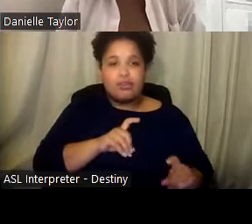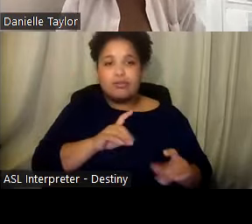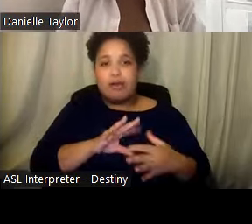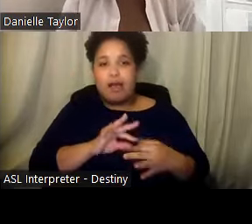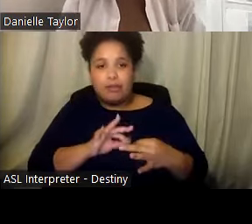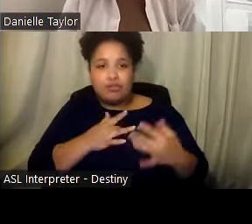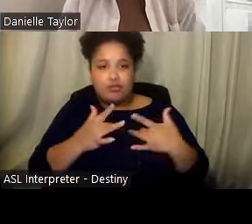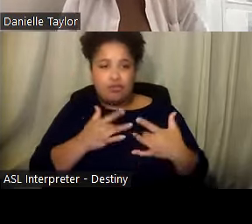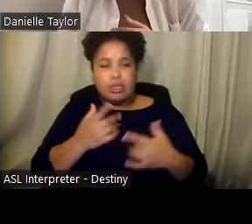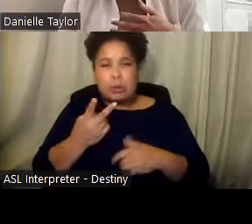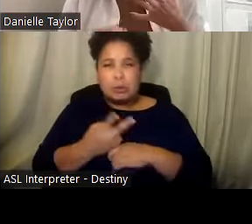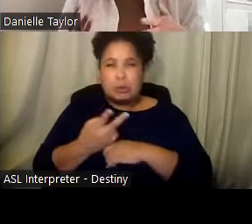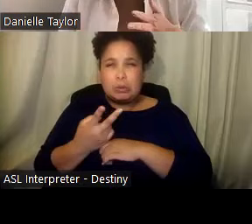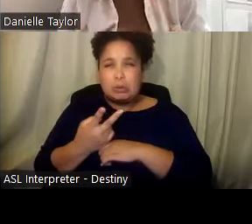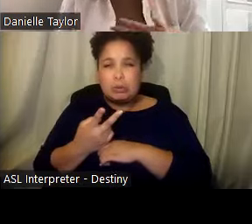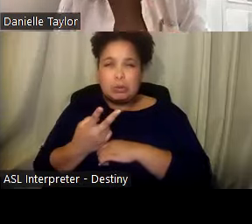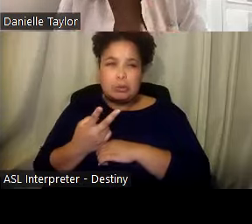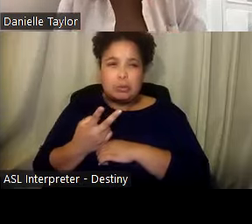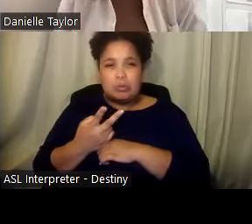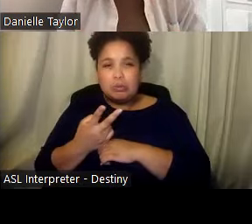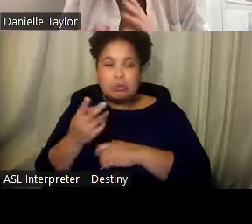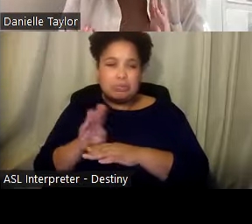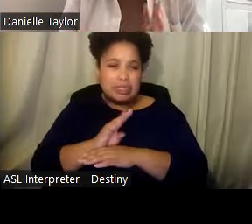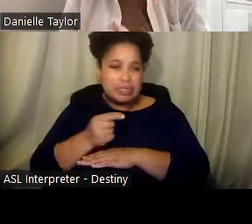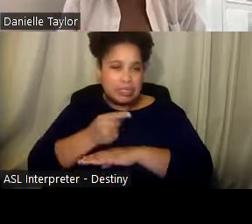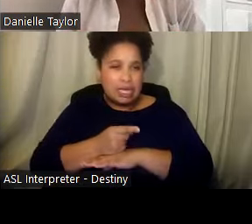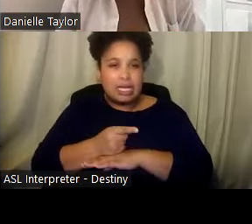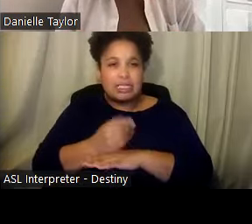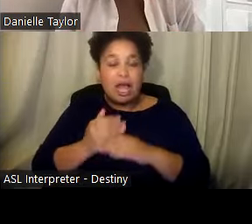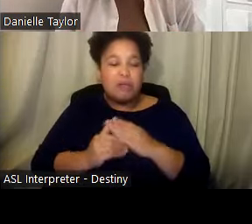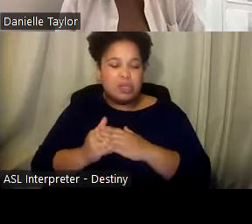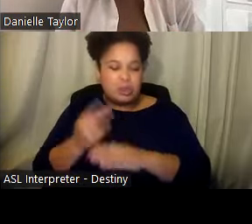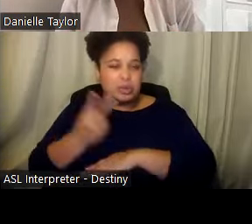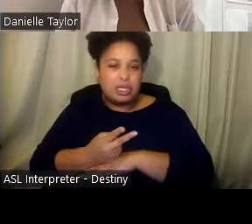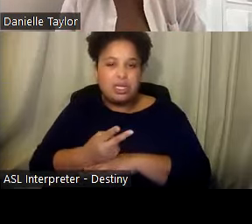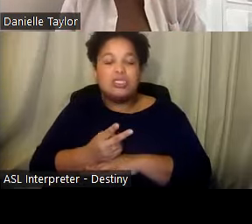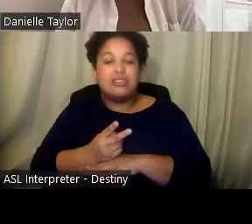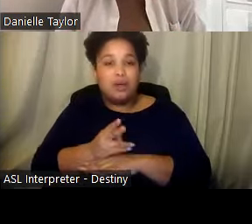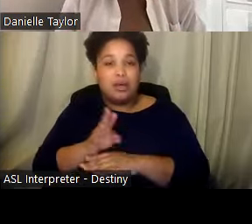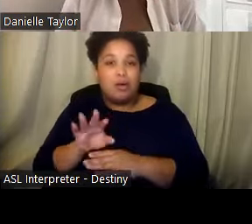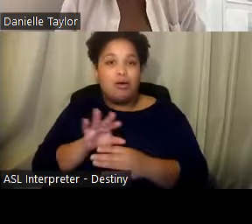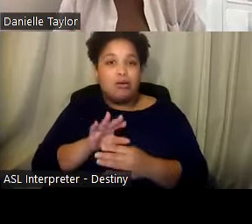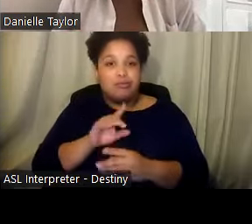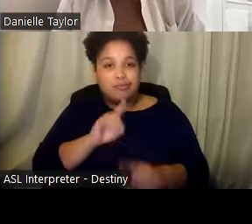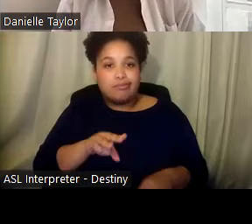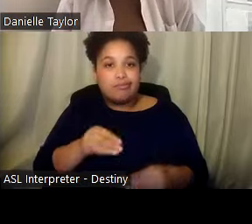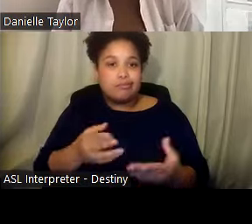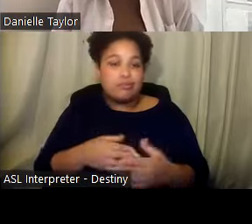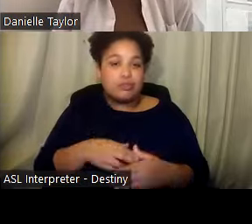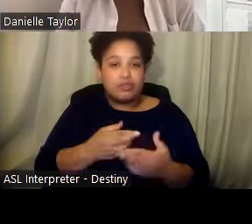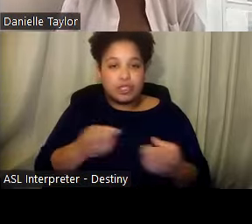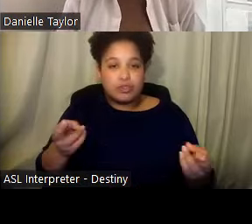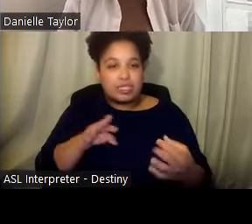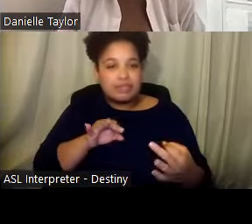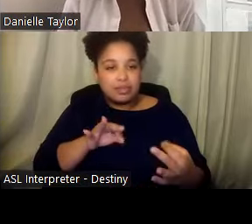business days with answers, hopefully sooner than that, but up to 2 business days, just to provide them with resources,